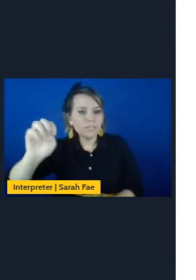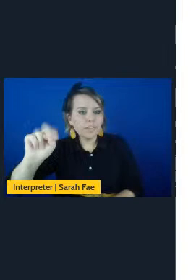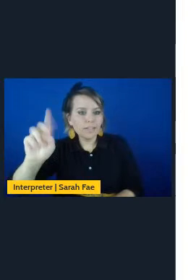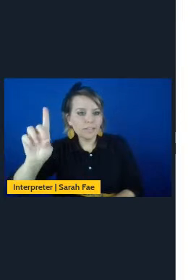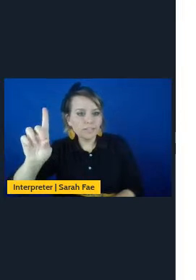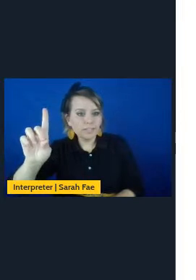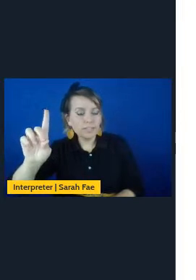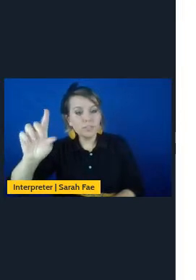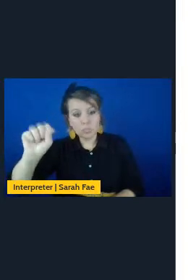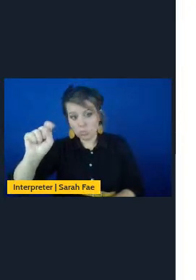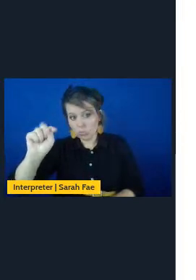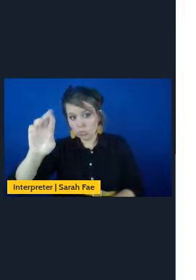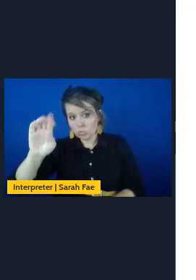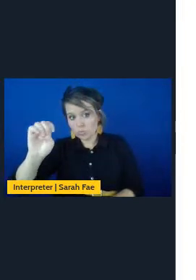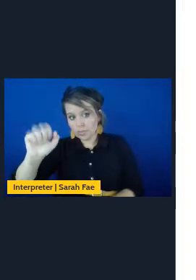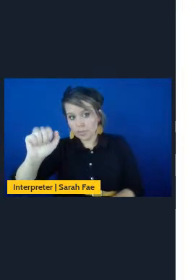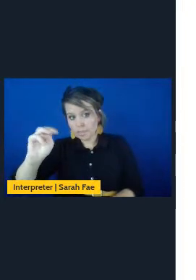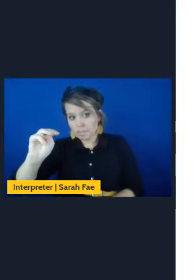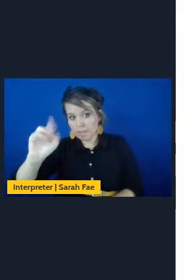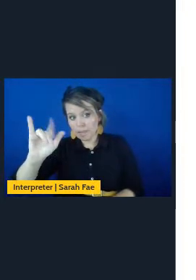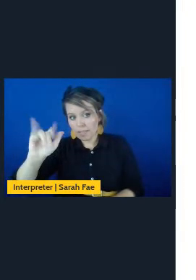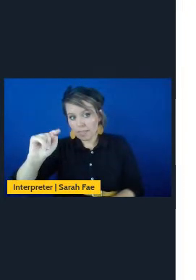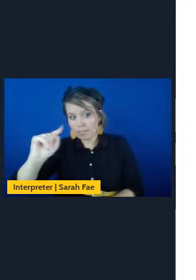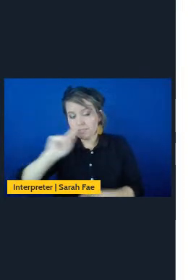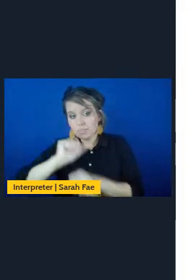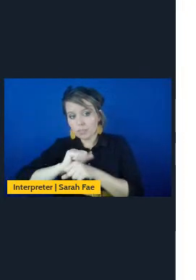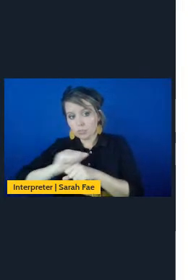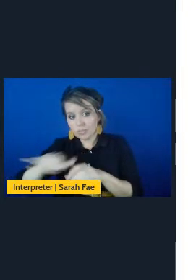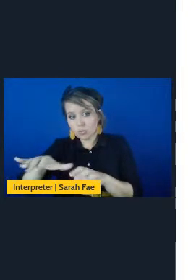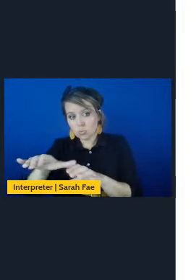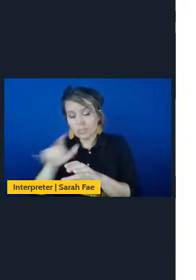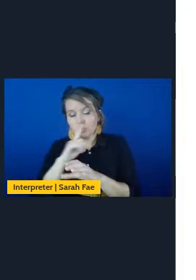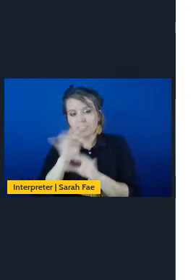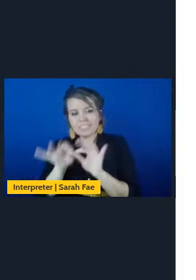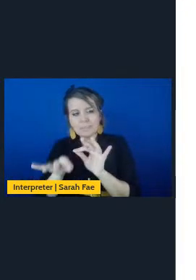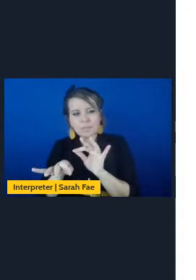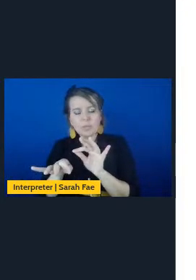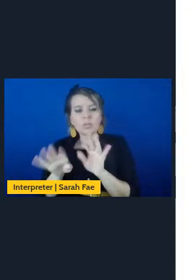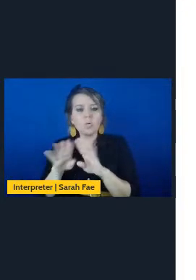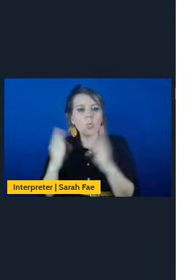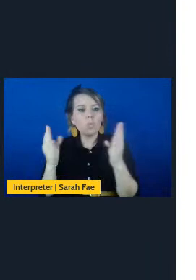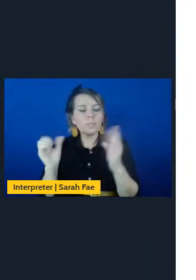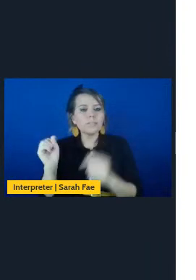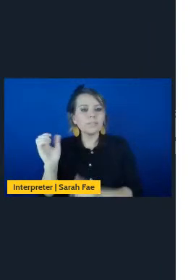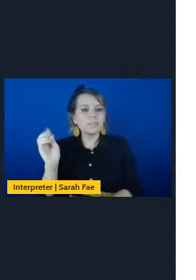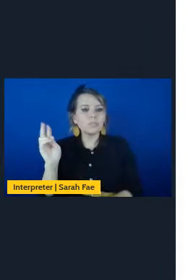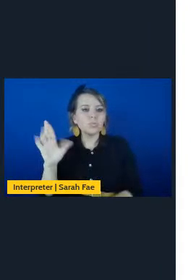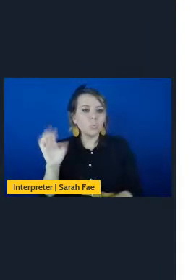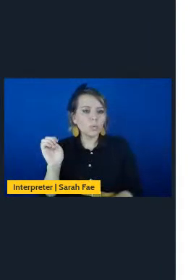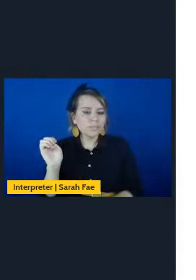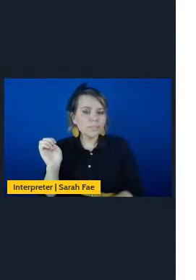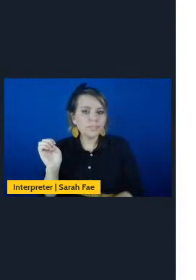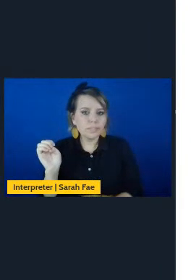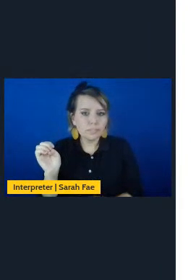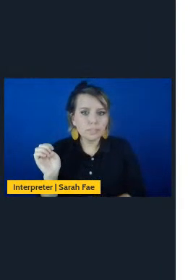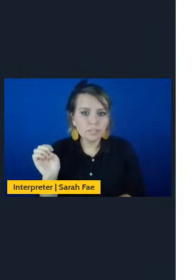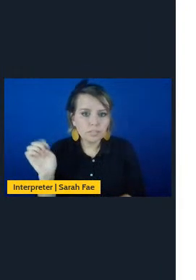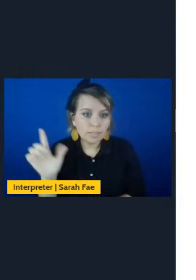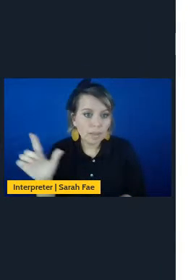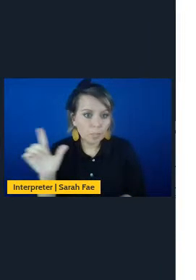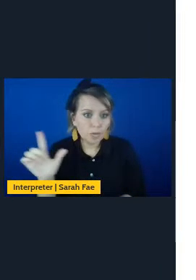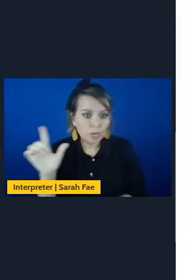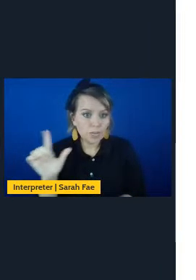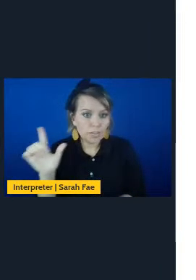what Streamlit is actually doing is it's a simple open source a Python library, which makes it easy